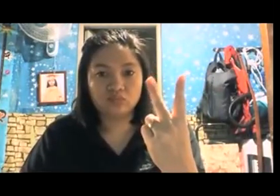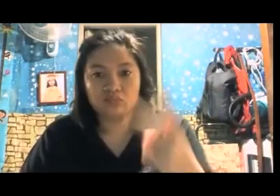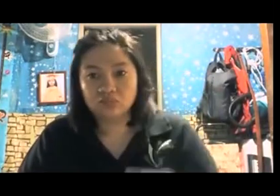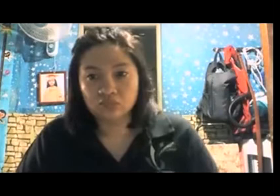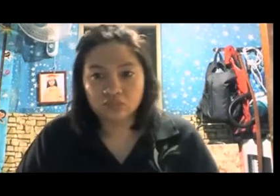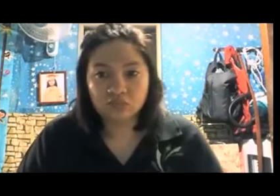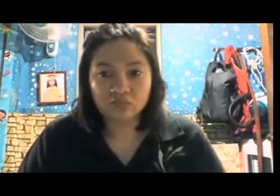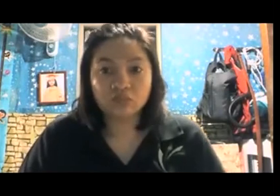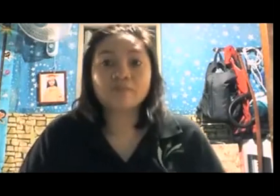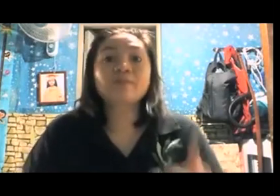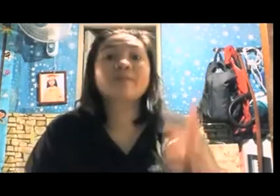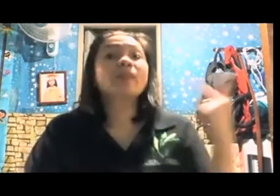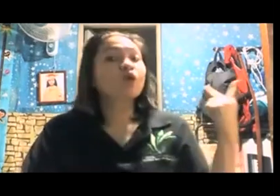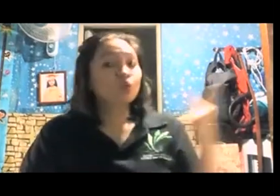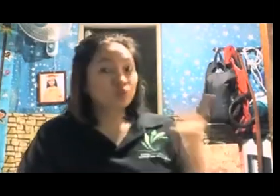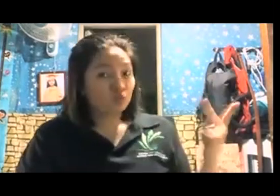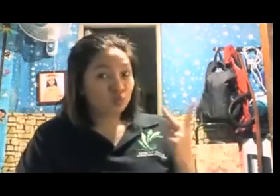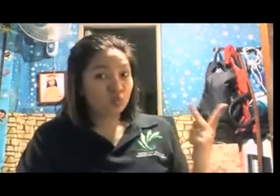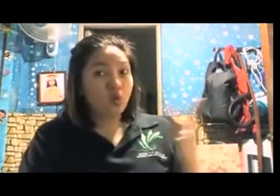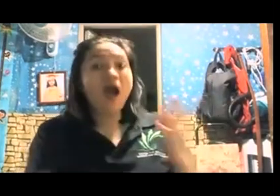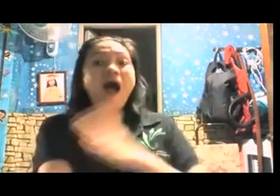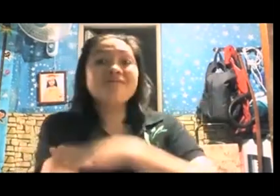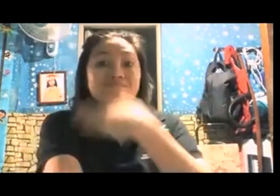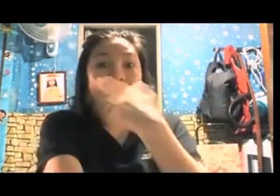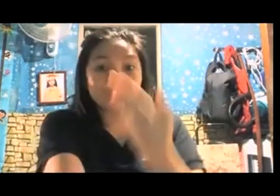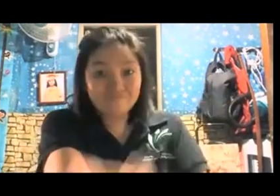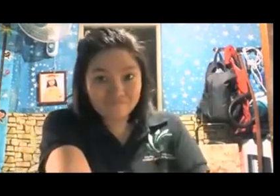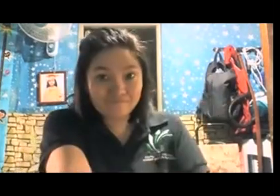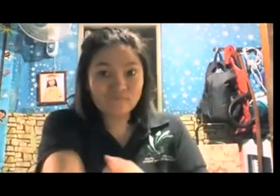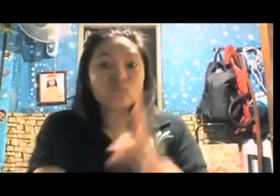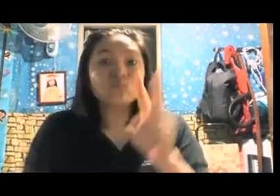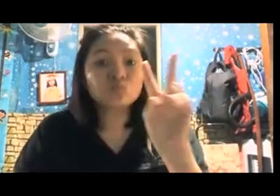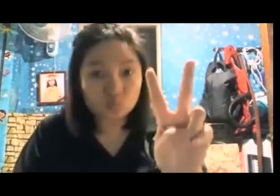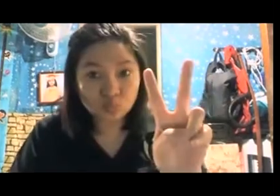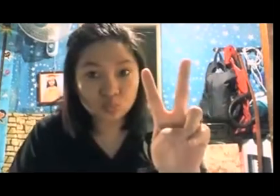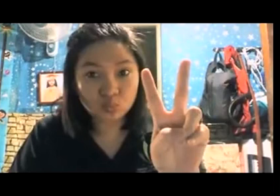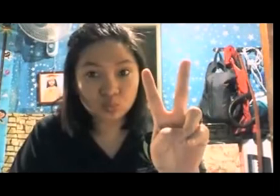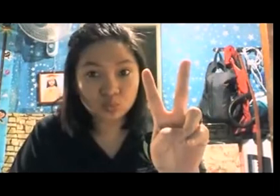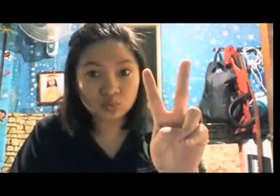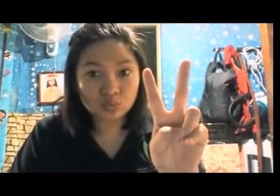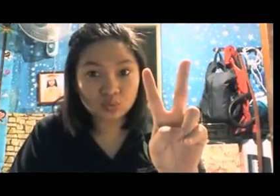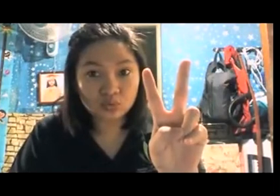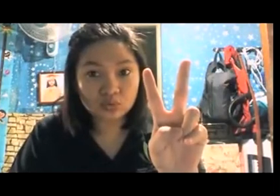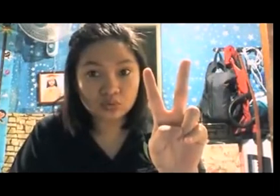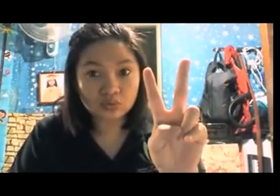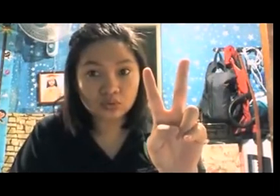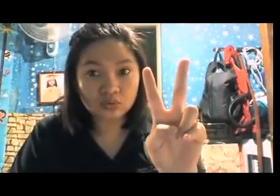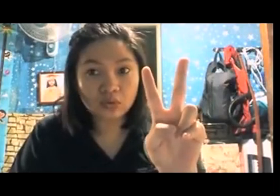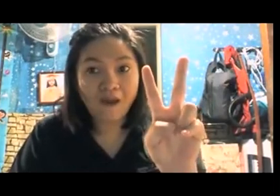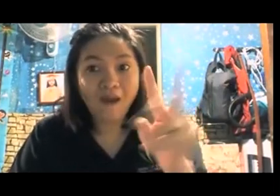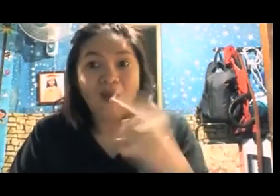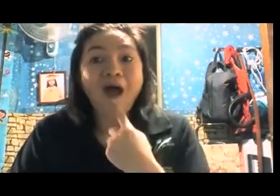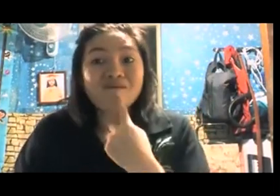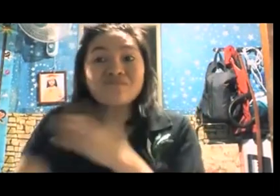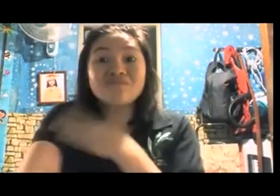and son daughter could be put into one. Have with the NMS. So